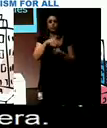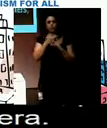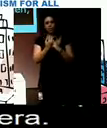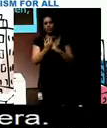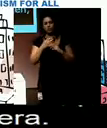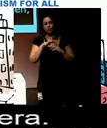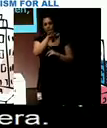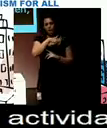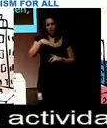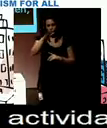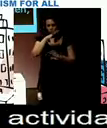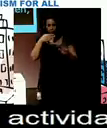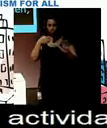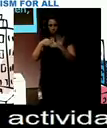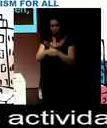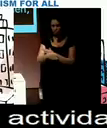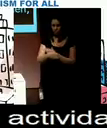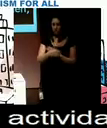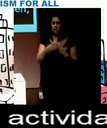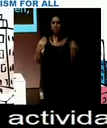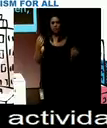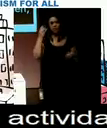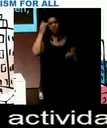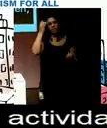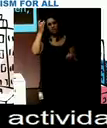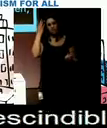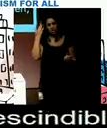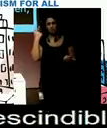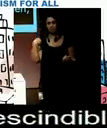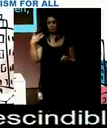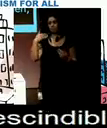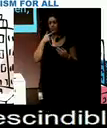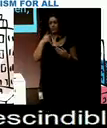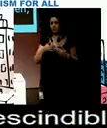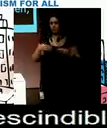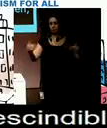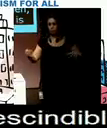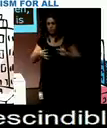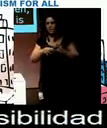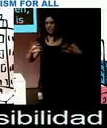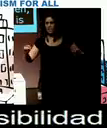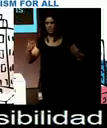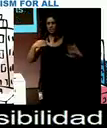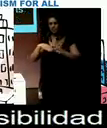very important to accomplish accessibility in every environment. So